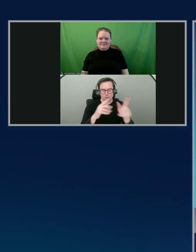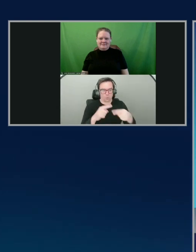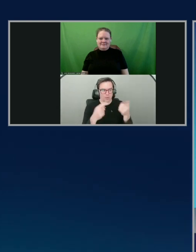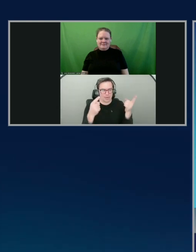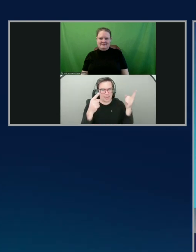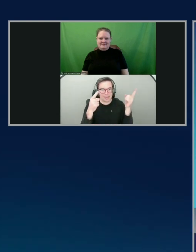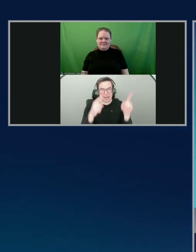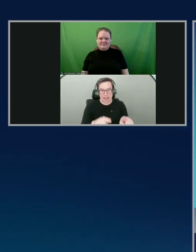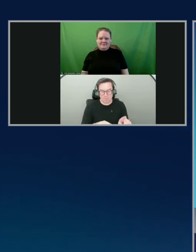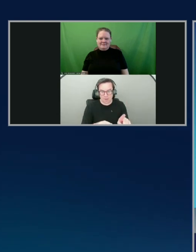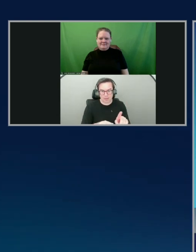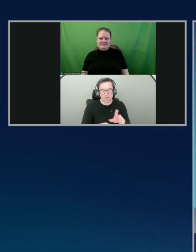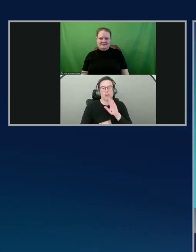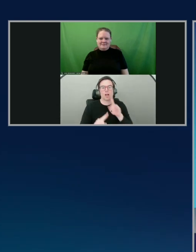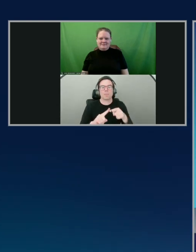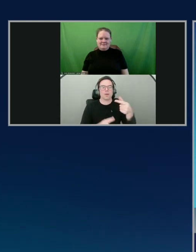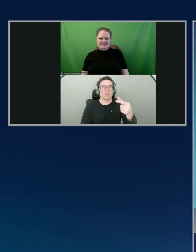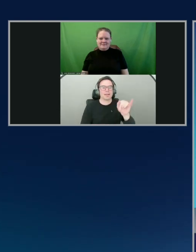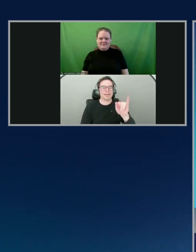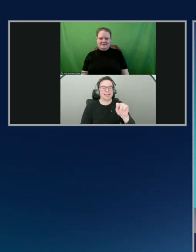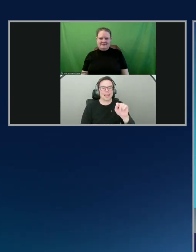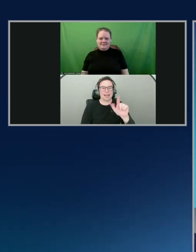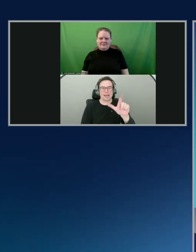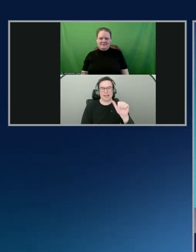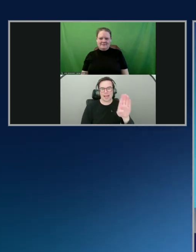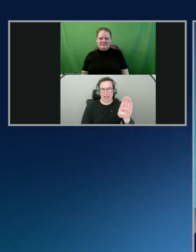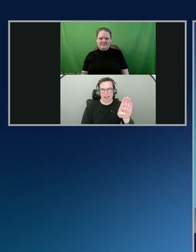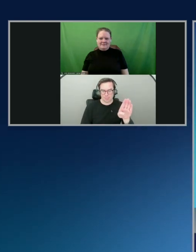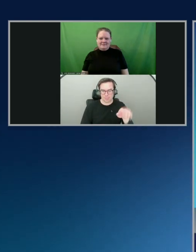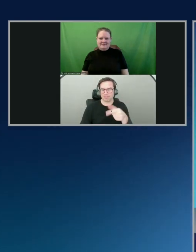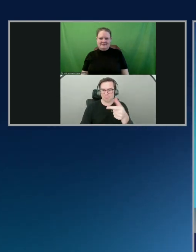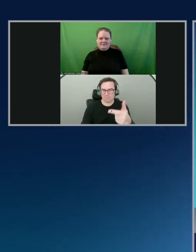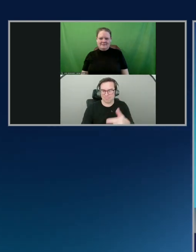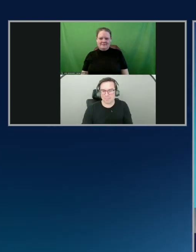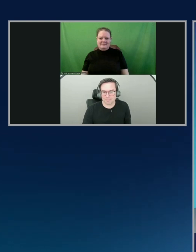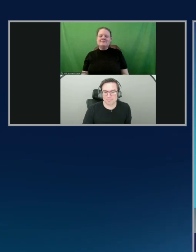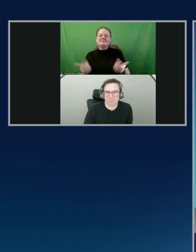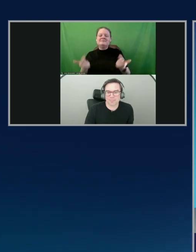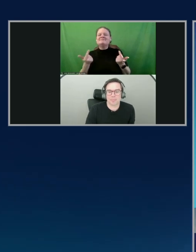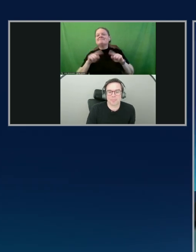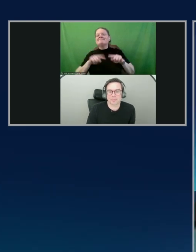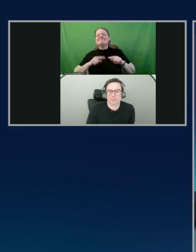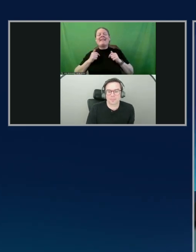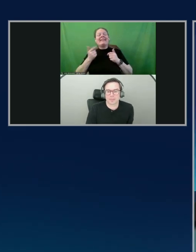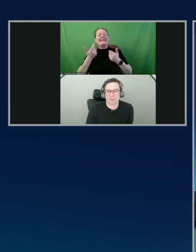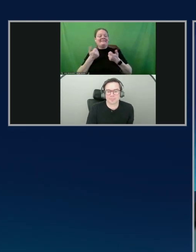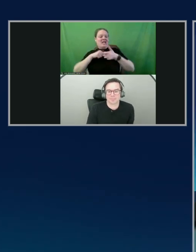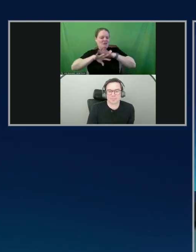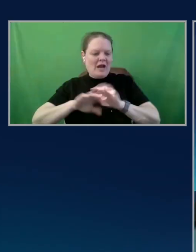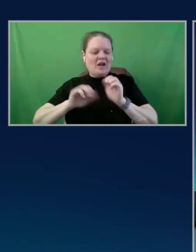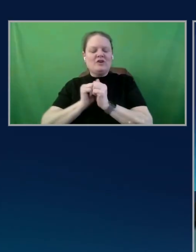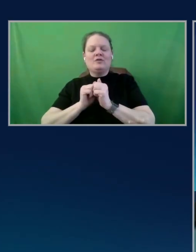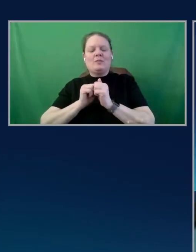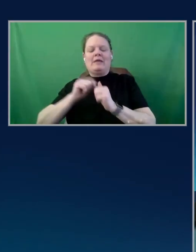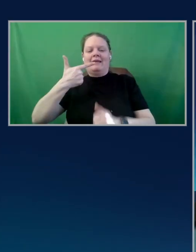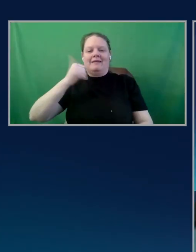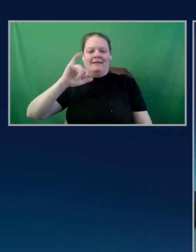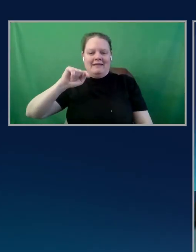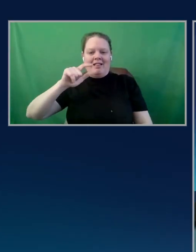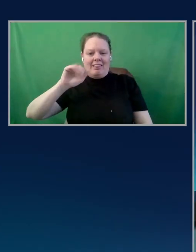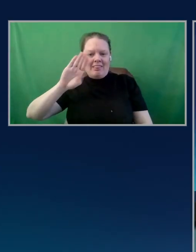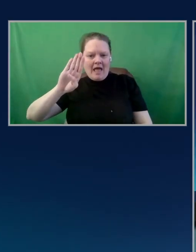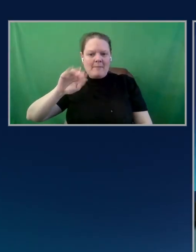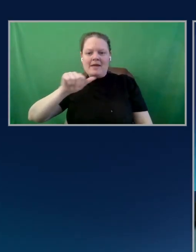we're talking about Gitlab and some of the integrations with Gitlab on Amazon Q Developer, right? Yeah. Tell us about that. Yeah.